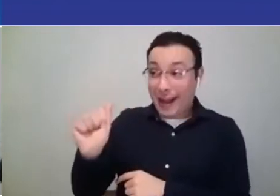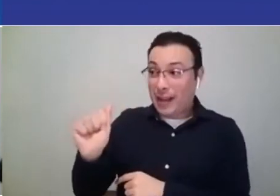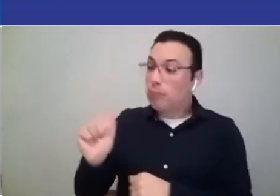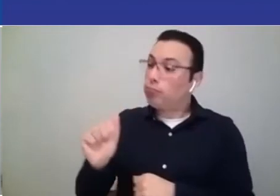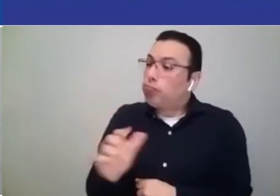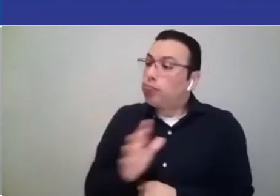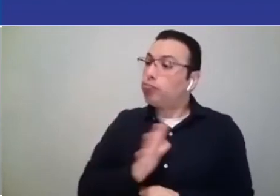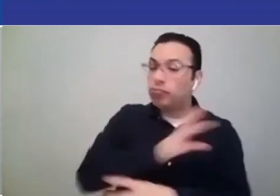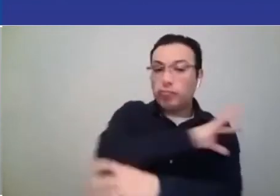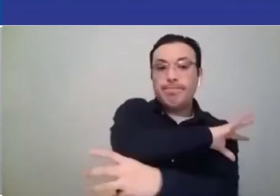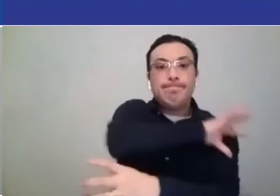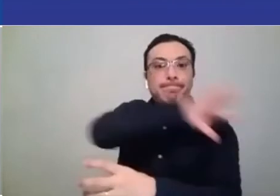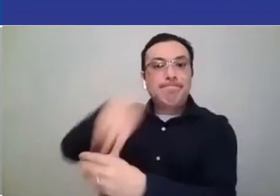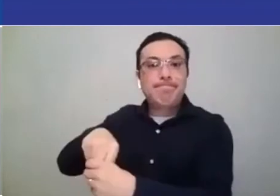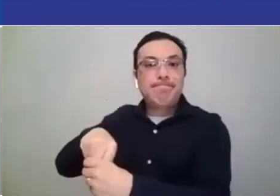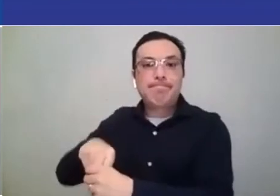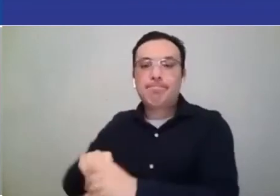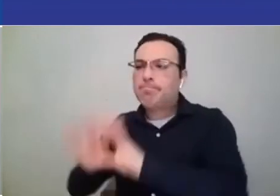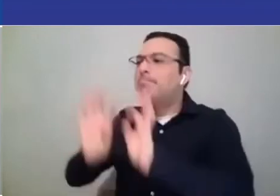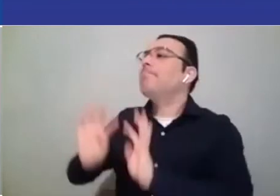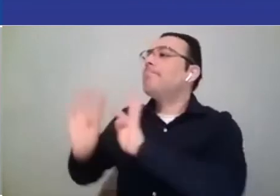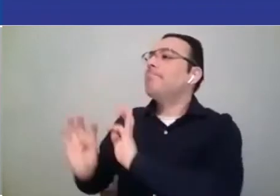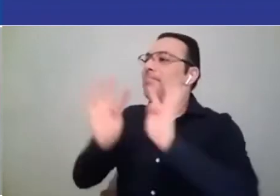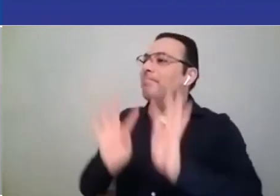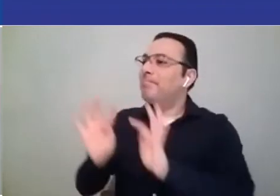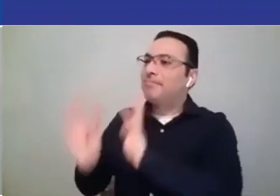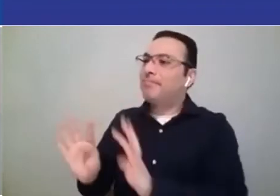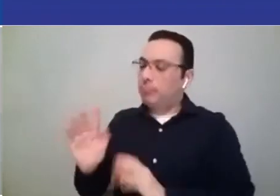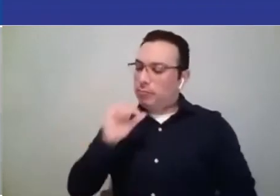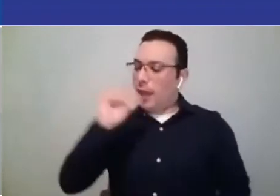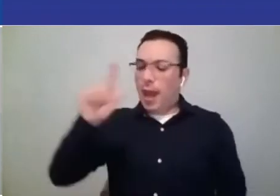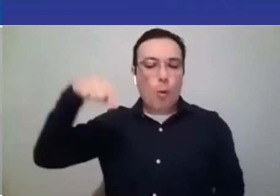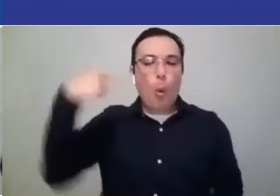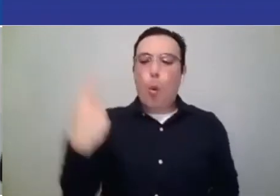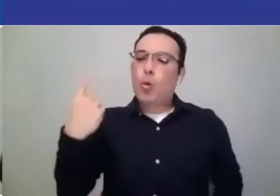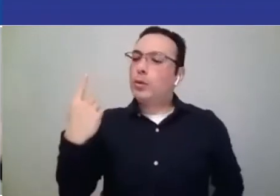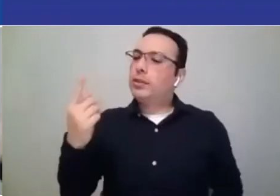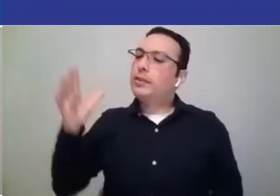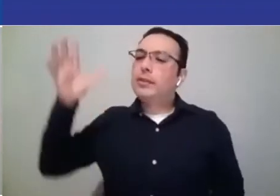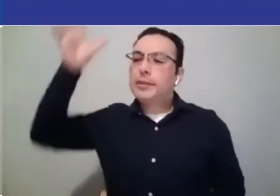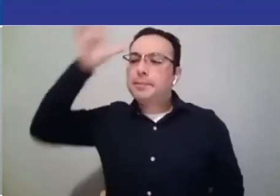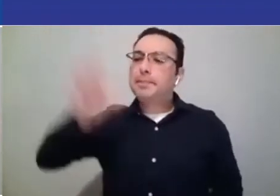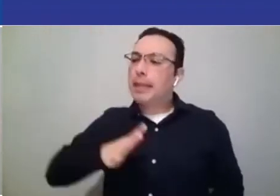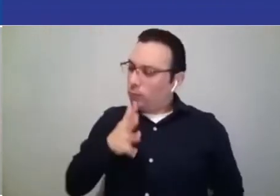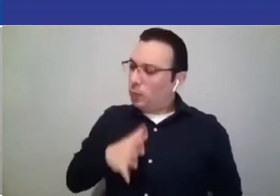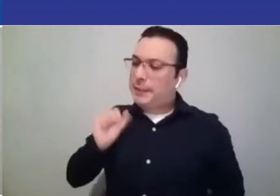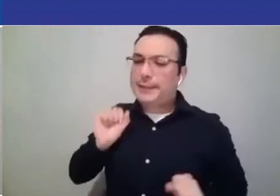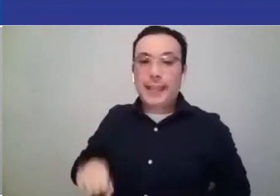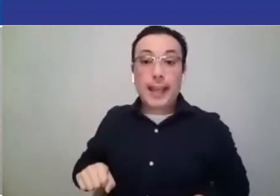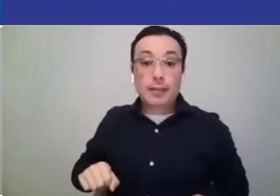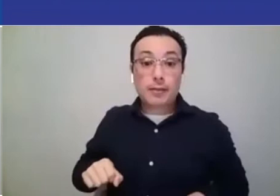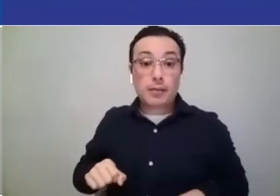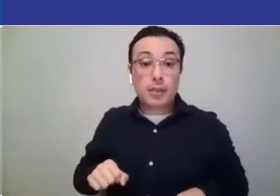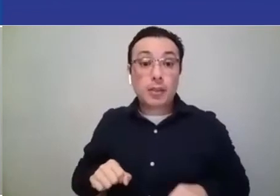roles. People, there's this huge protest going on in India right now. People are using this harvest dance to